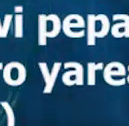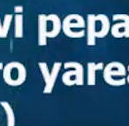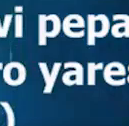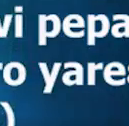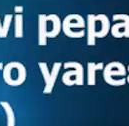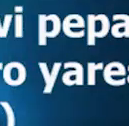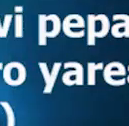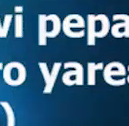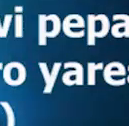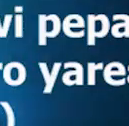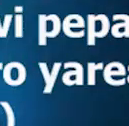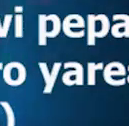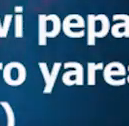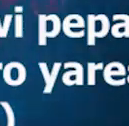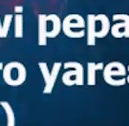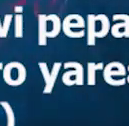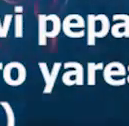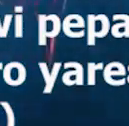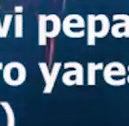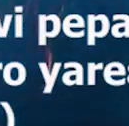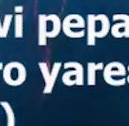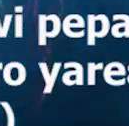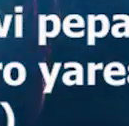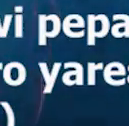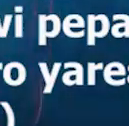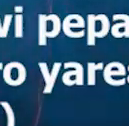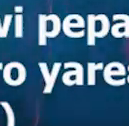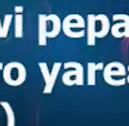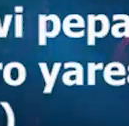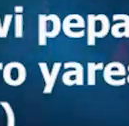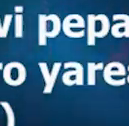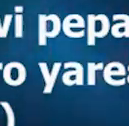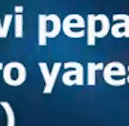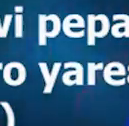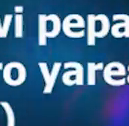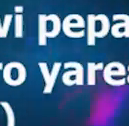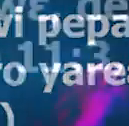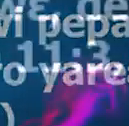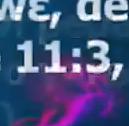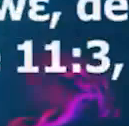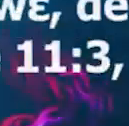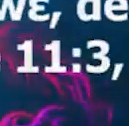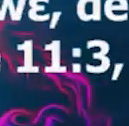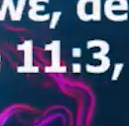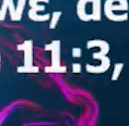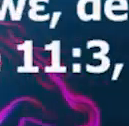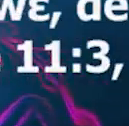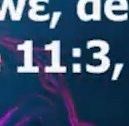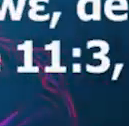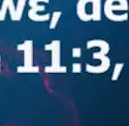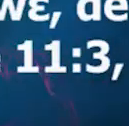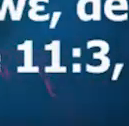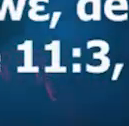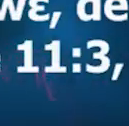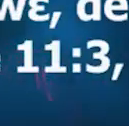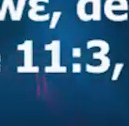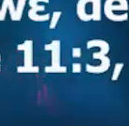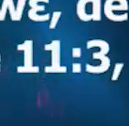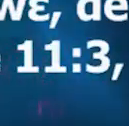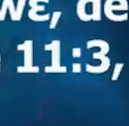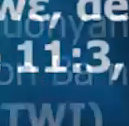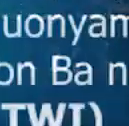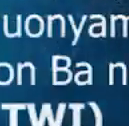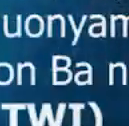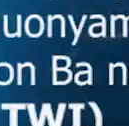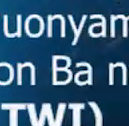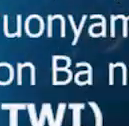hair, whose brother Lazarus was sick. When Jesus heard that, he